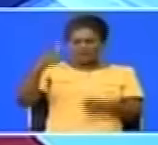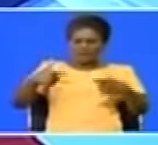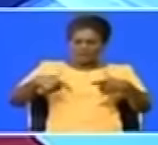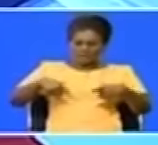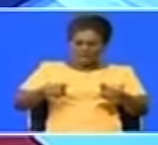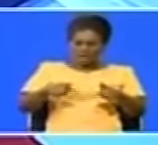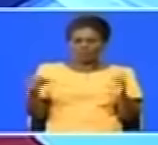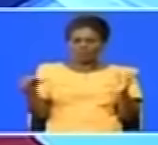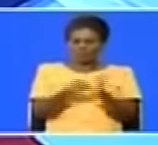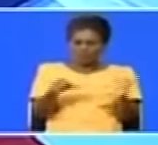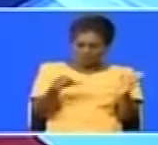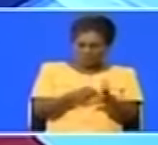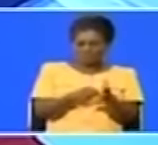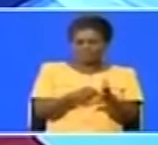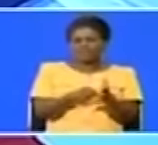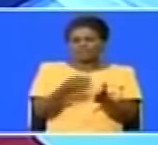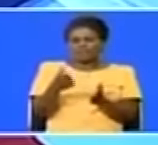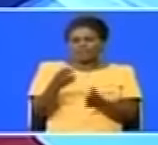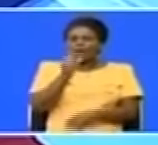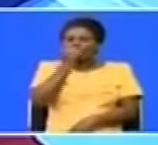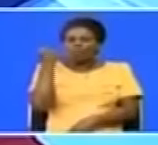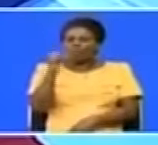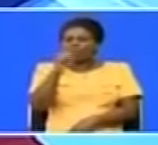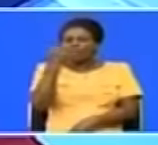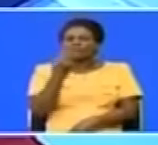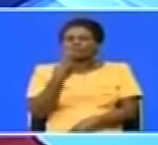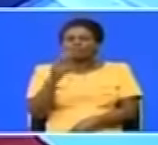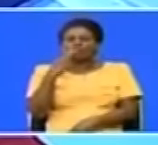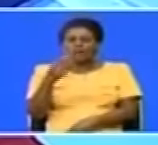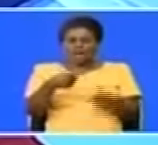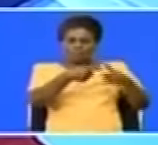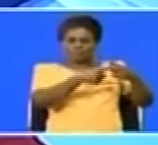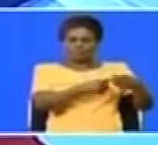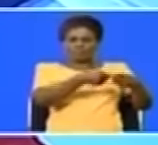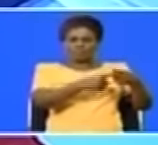fraudulent transactions when he served as Mumias Sugar Company's managing director.